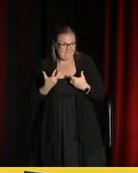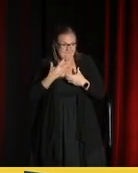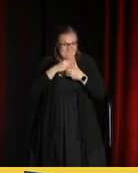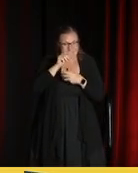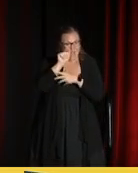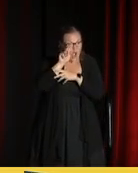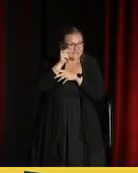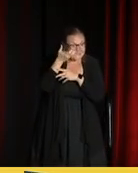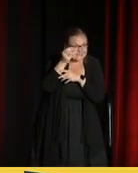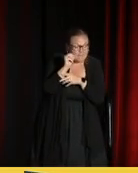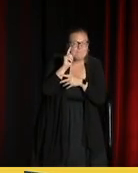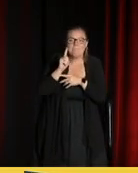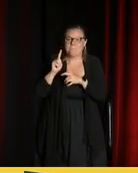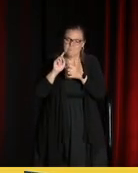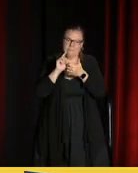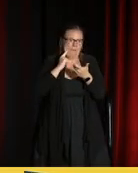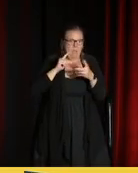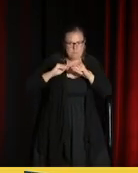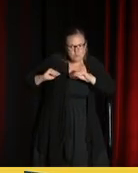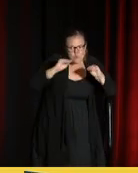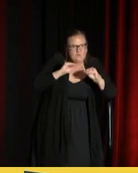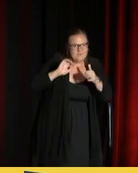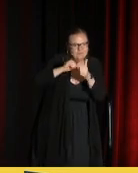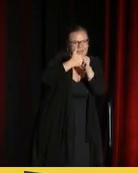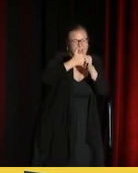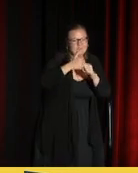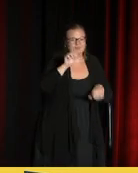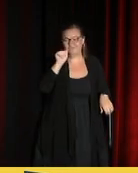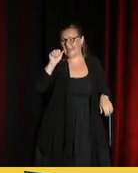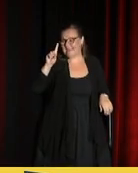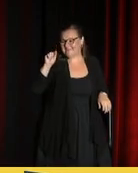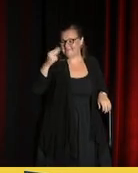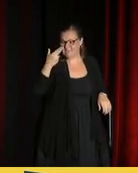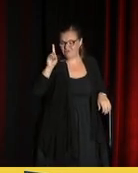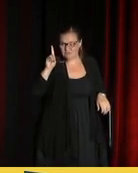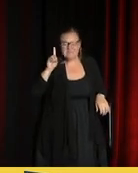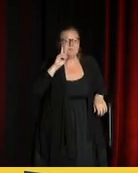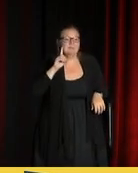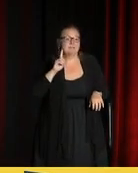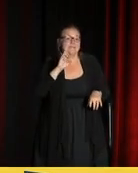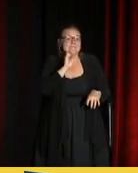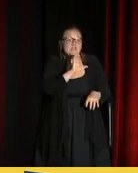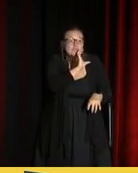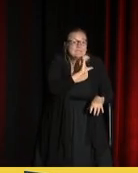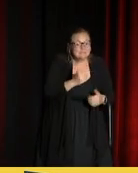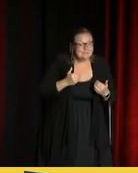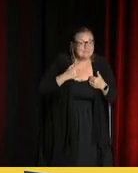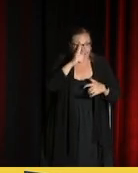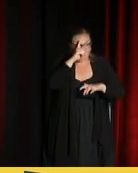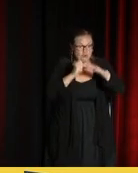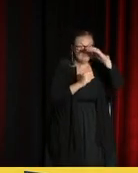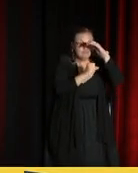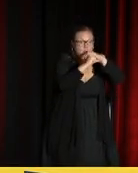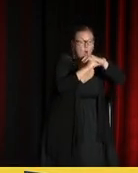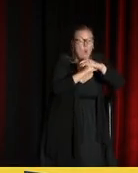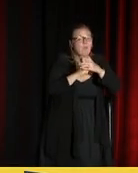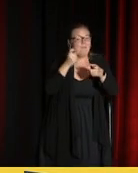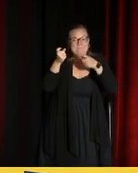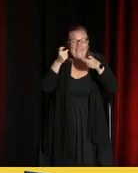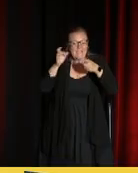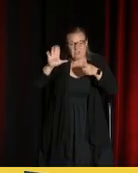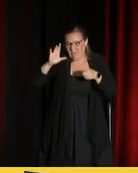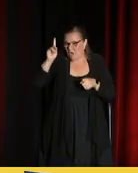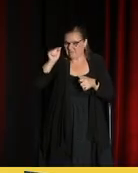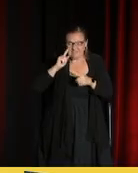motor challenges, people with ADHD, seniors who are recovering from strokes or managing Parkinson's, for